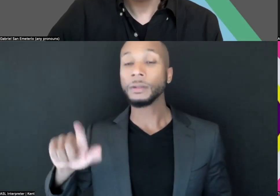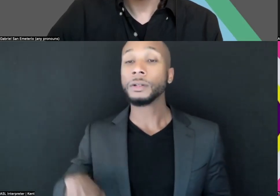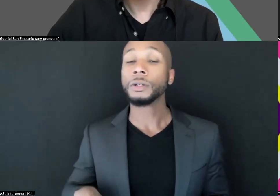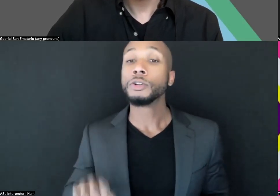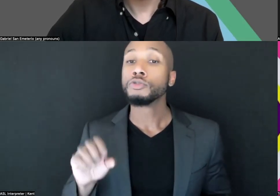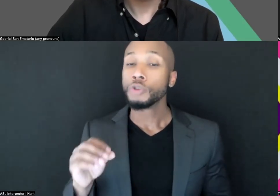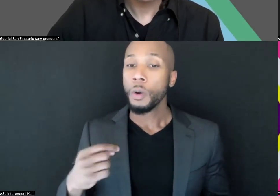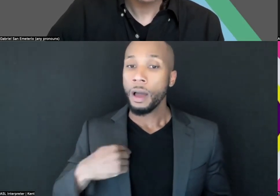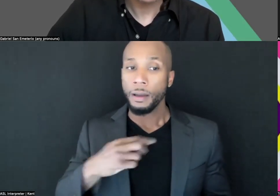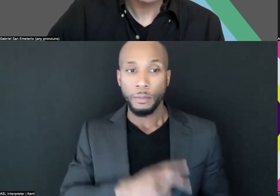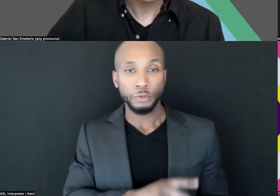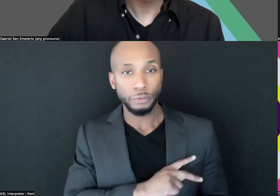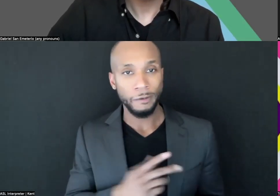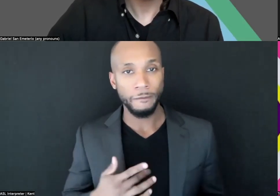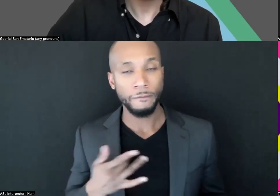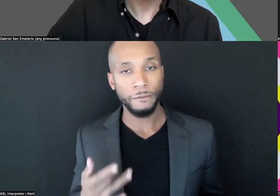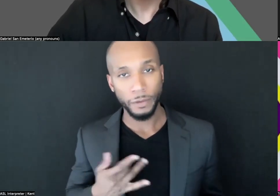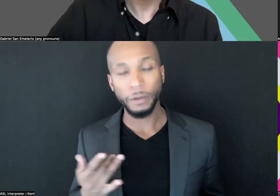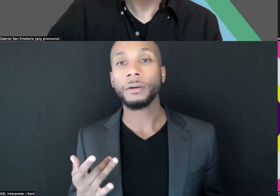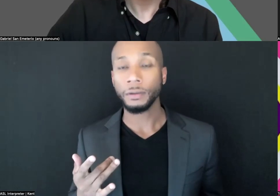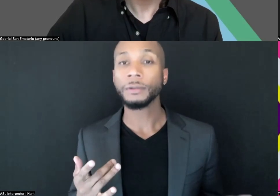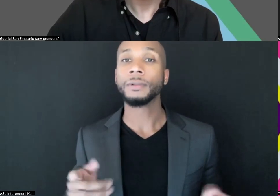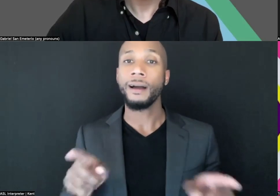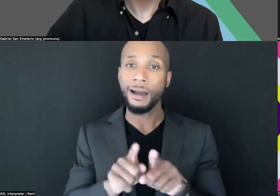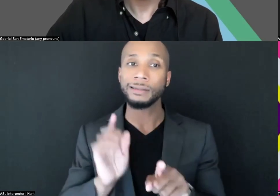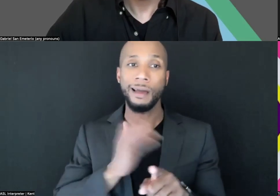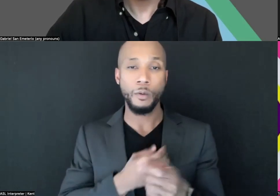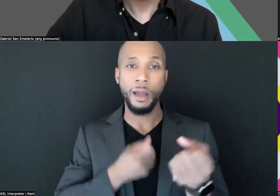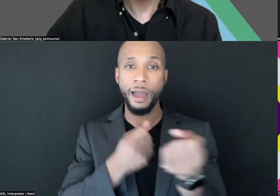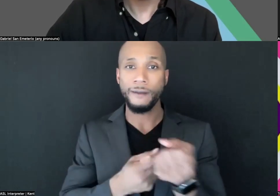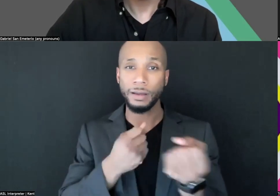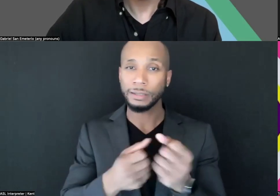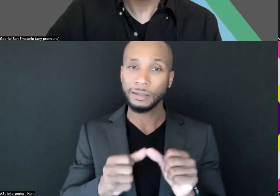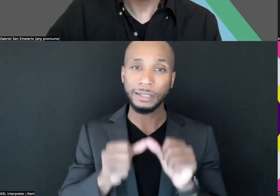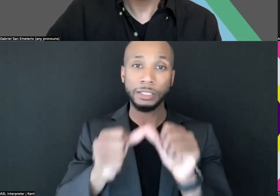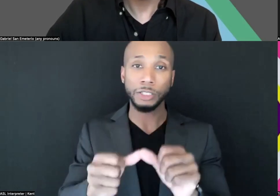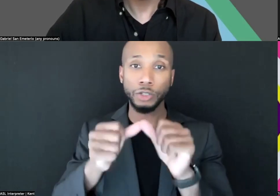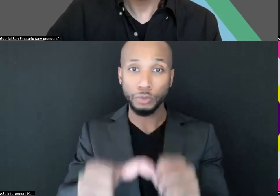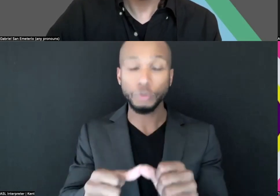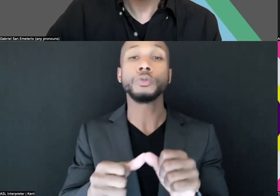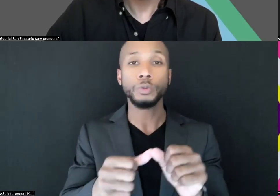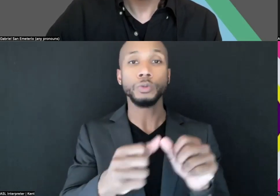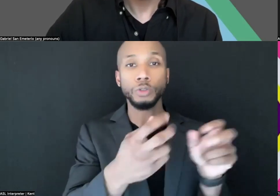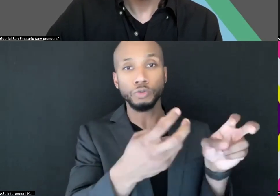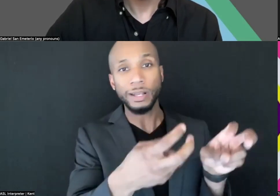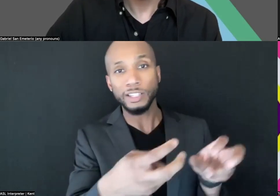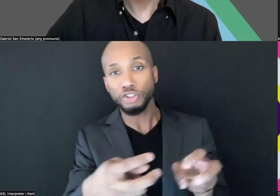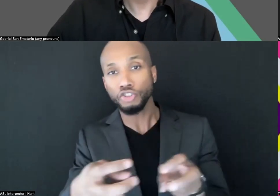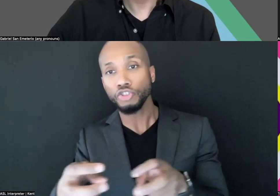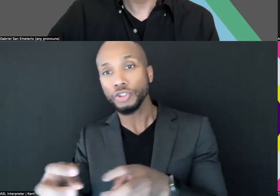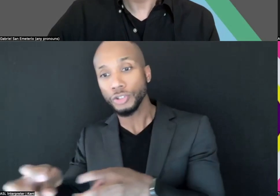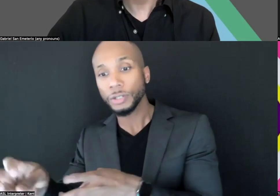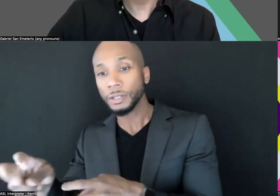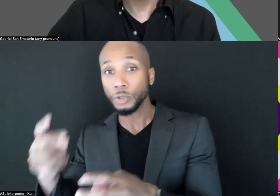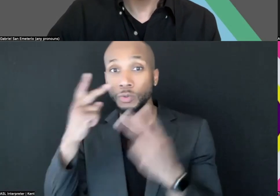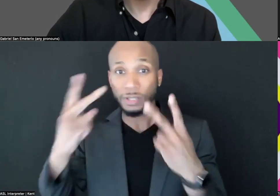feel as our advocacy continues to transition, for lack of a better word, notice the flag